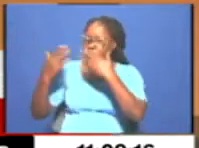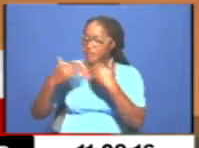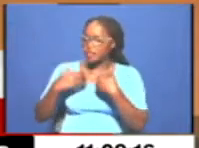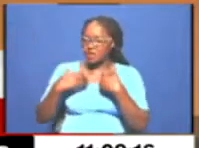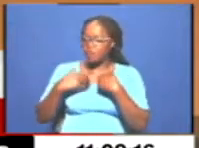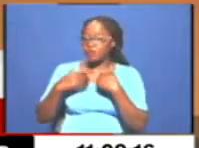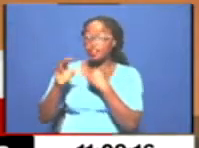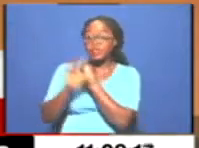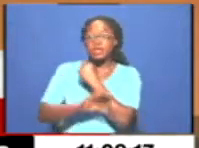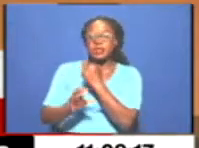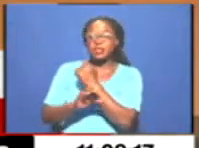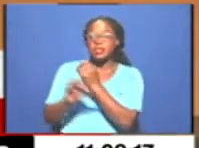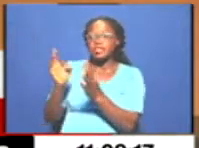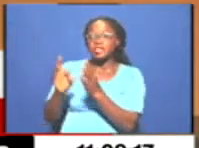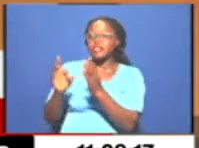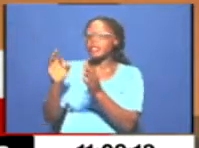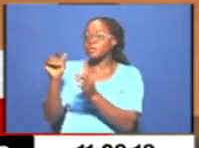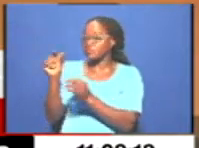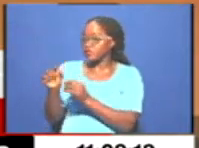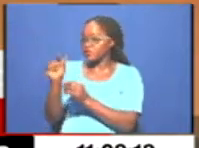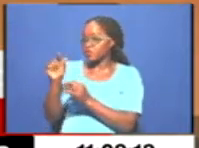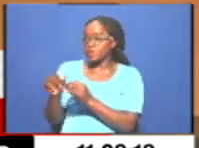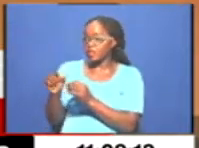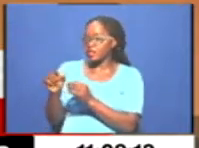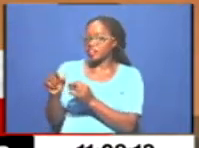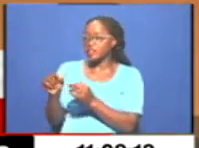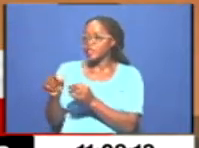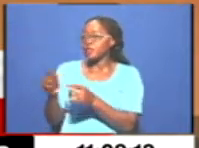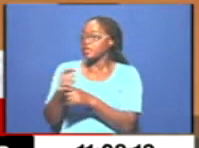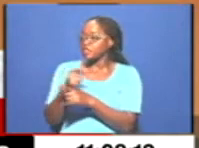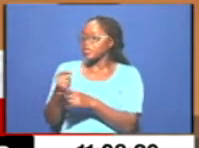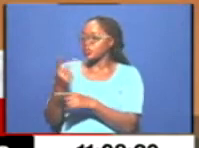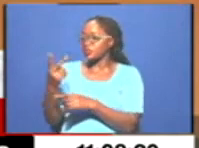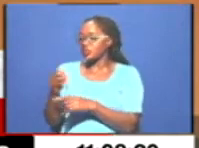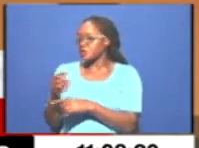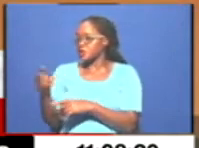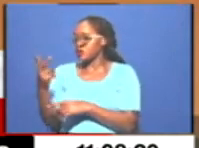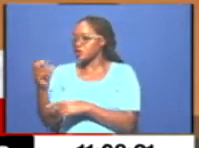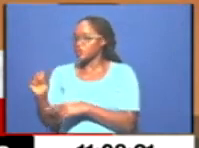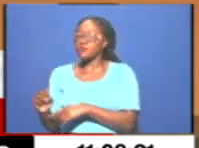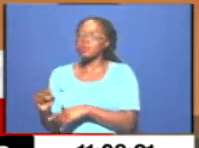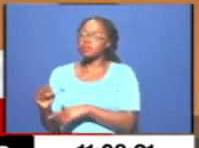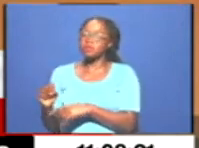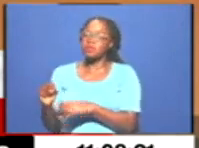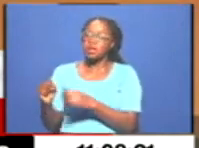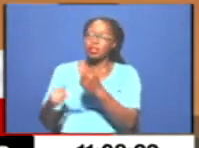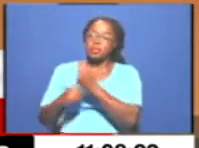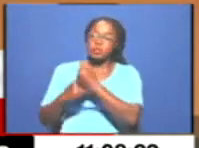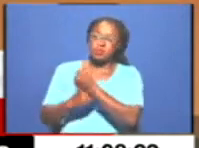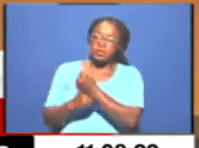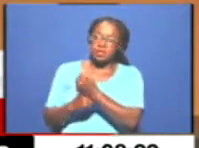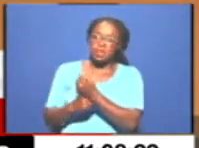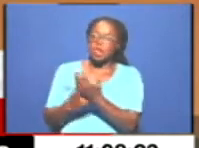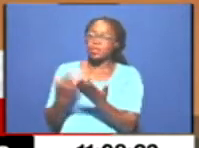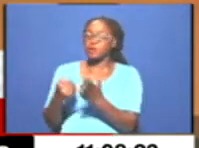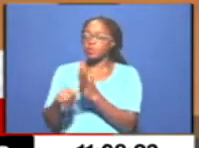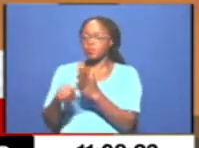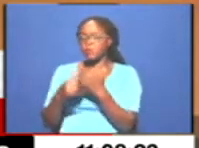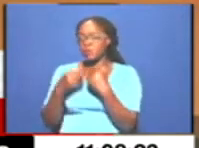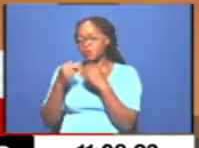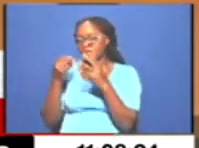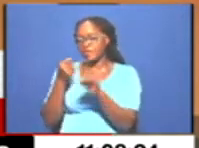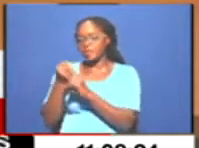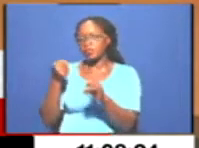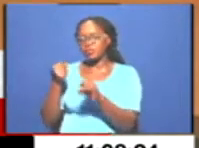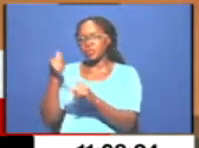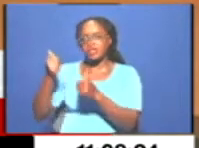if each of them was to give 20, 25 scholarship athletes, we would know that we've taken care of. What will be the impact of this? Apart